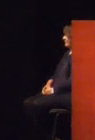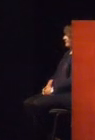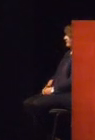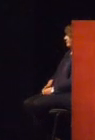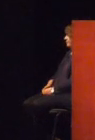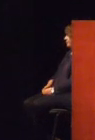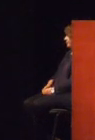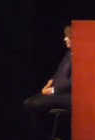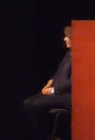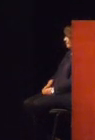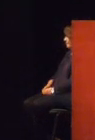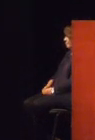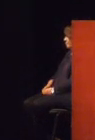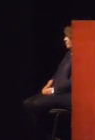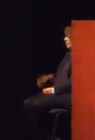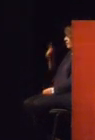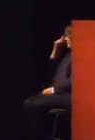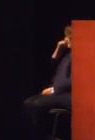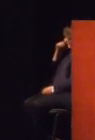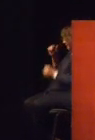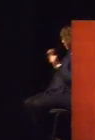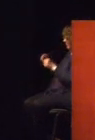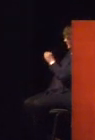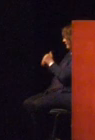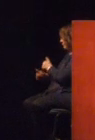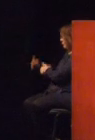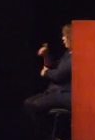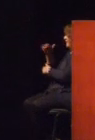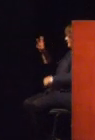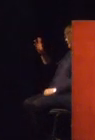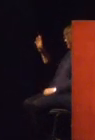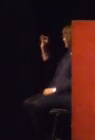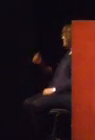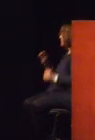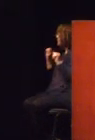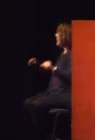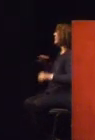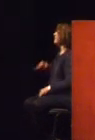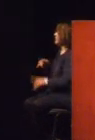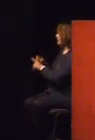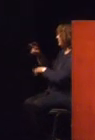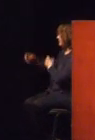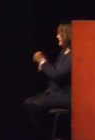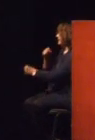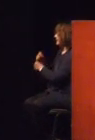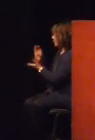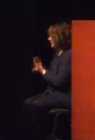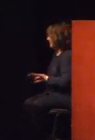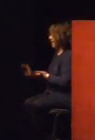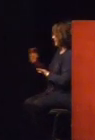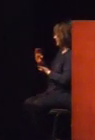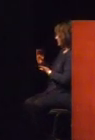I think that probably more than 65% of them would benefit from a second year at Cuesta College